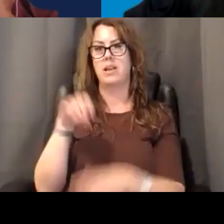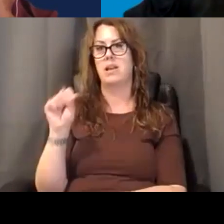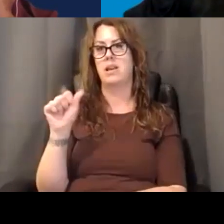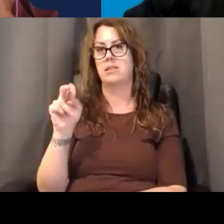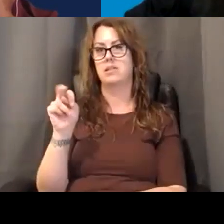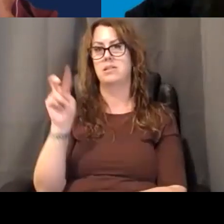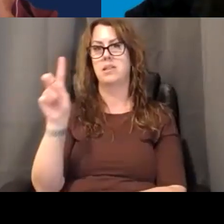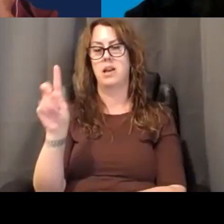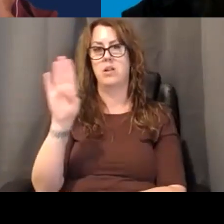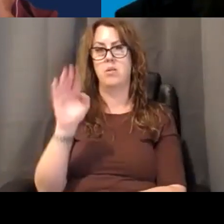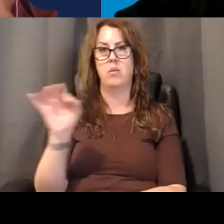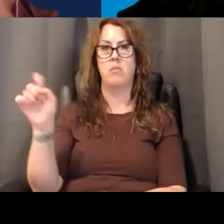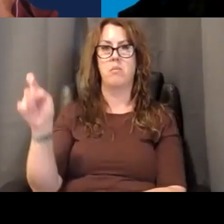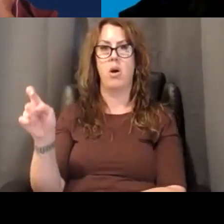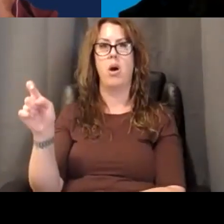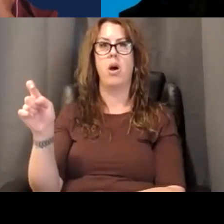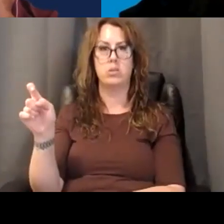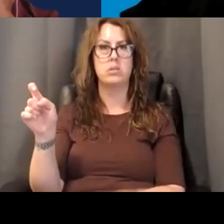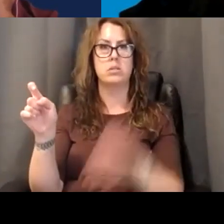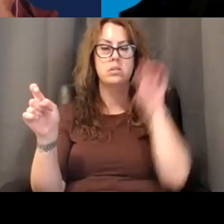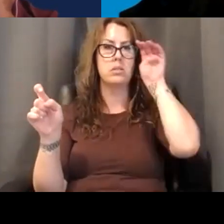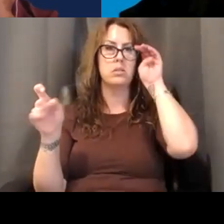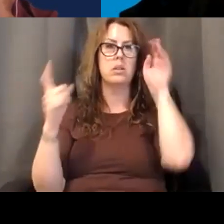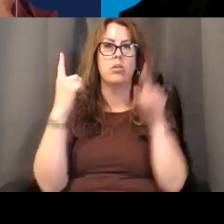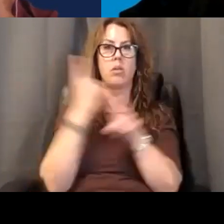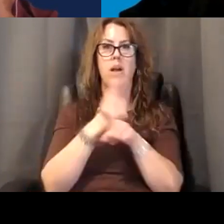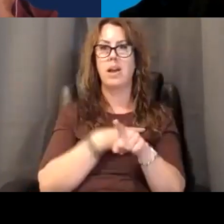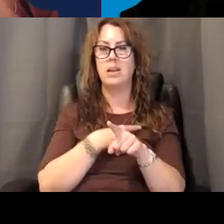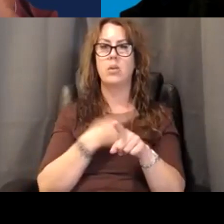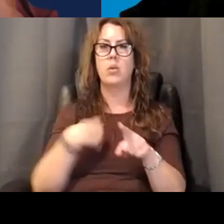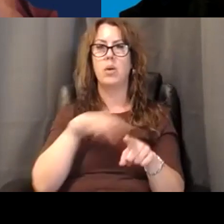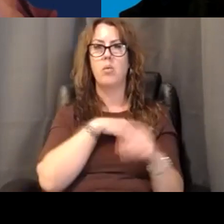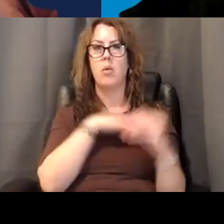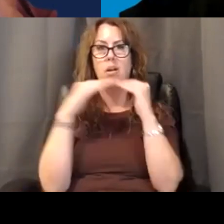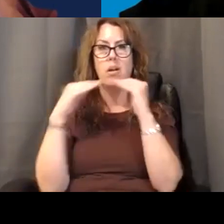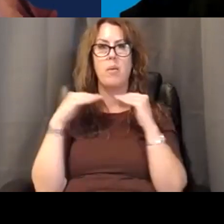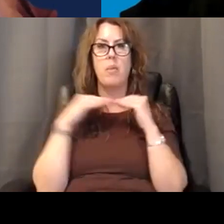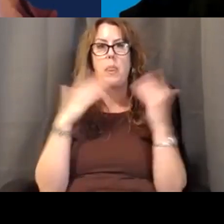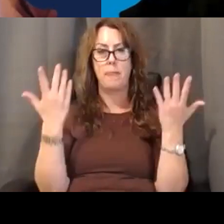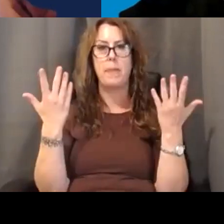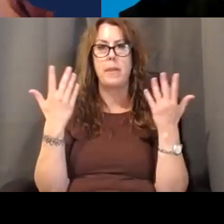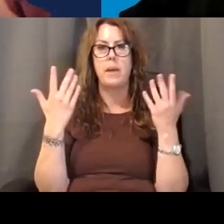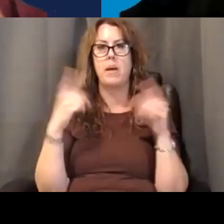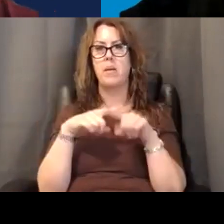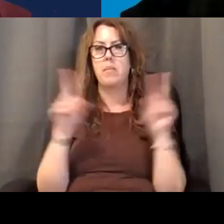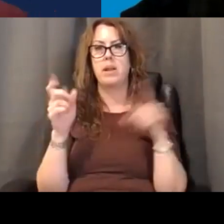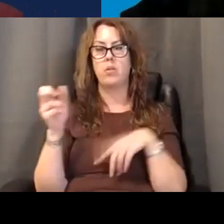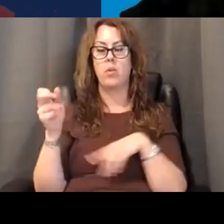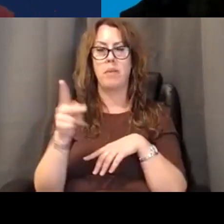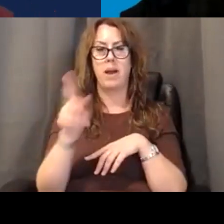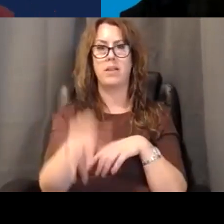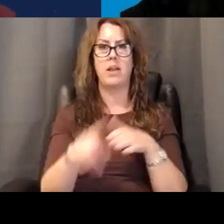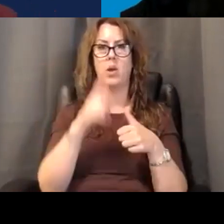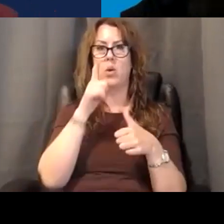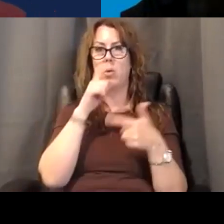your eyes. You would tell me not to eat it. Like, we were good, right? Sometimes it's bringing it back to that, like the who, what, where, when, how, and why. If